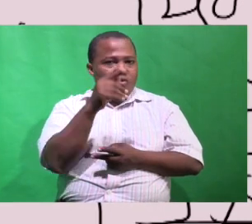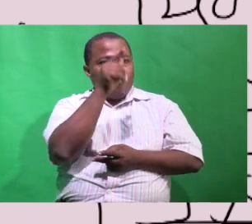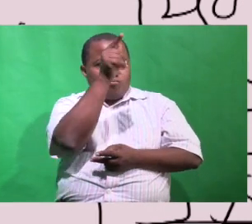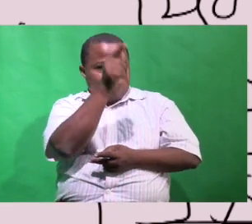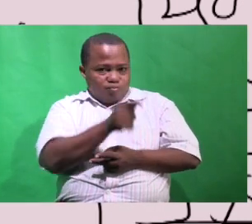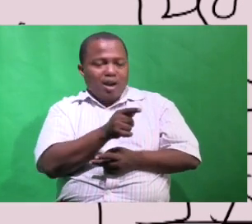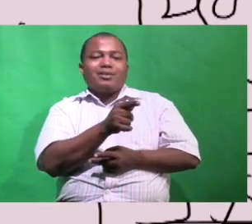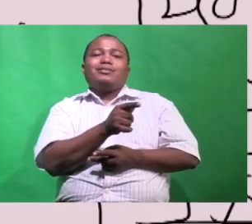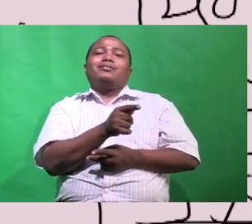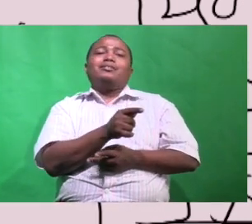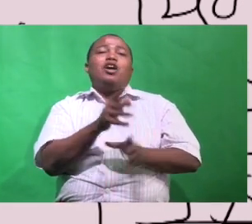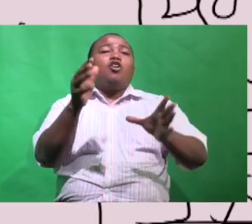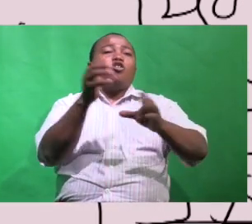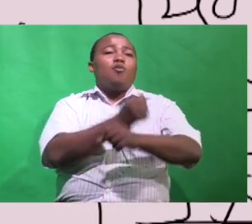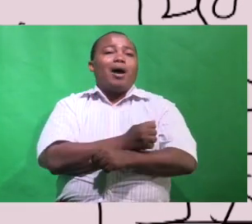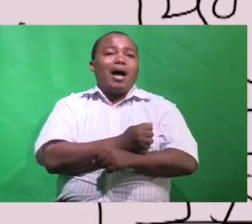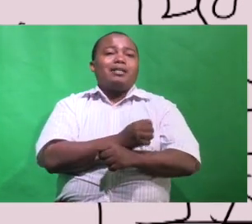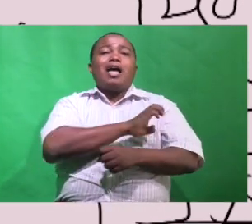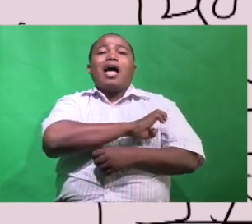1. You got